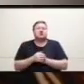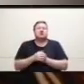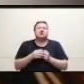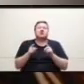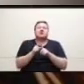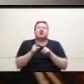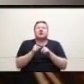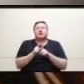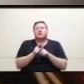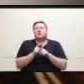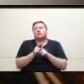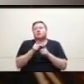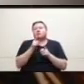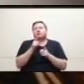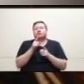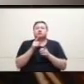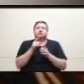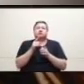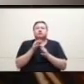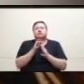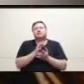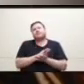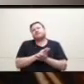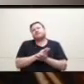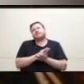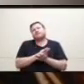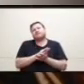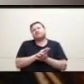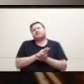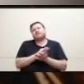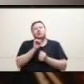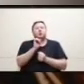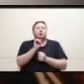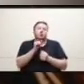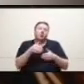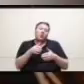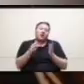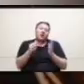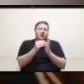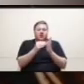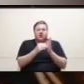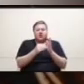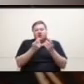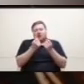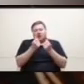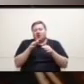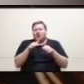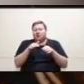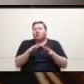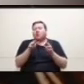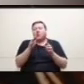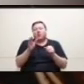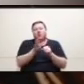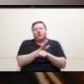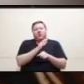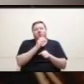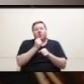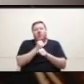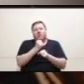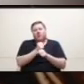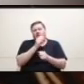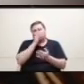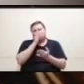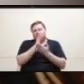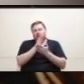to implement, what are you going to, steps are you going to implement to manage your cash flow and ensure timely payments? And